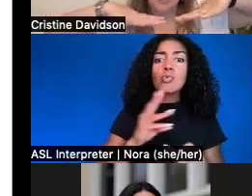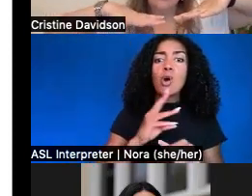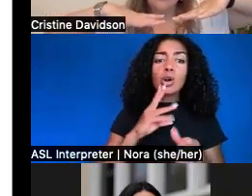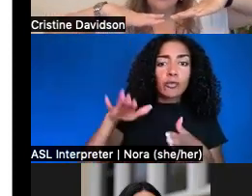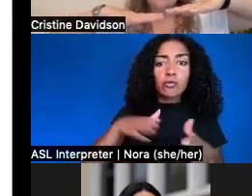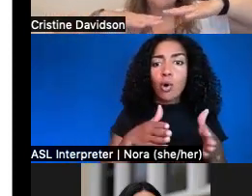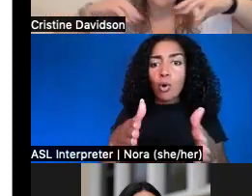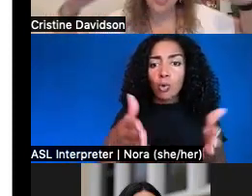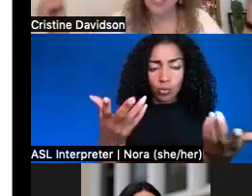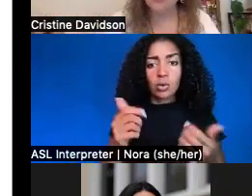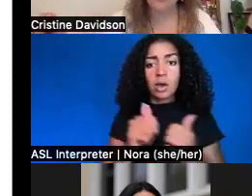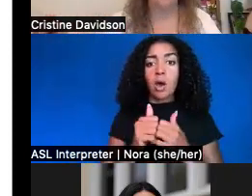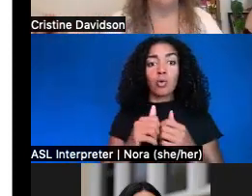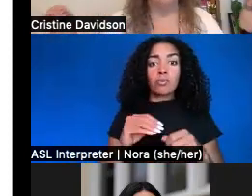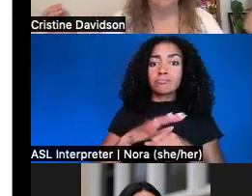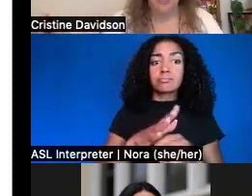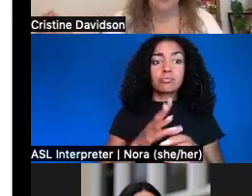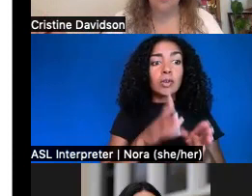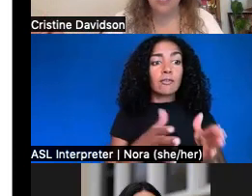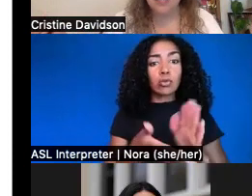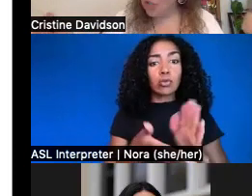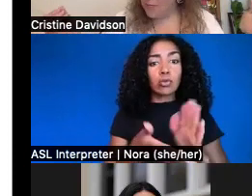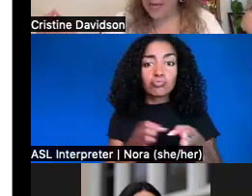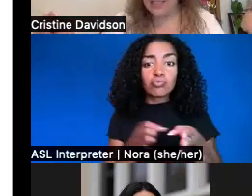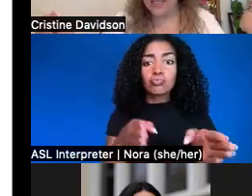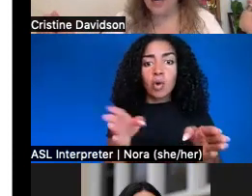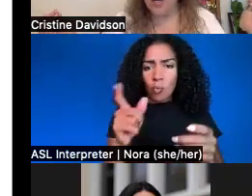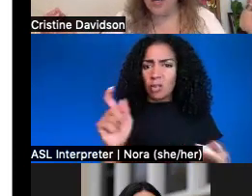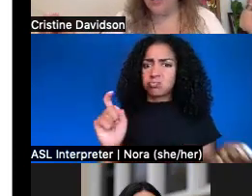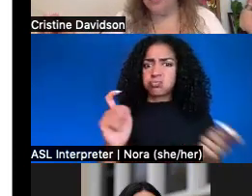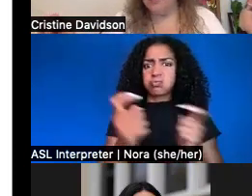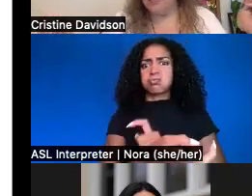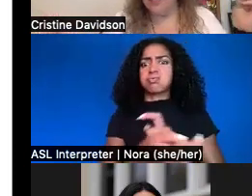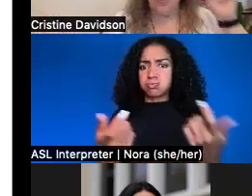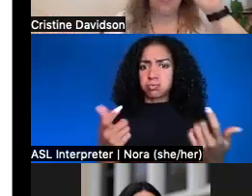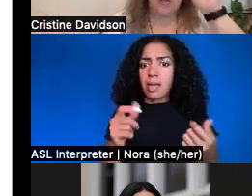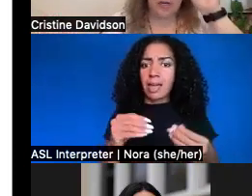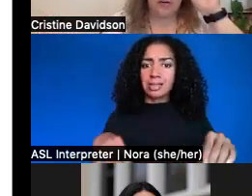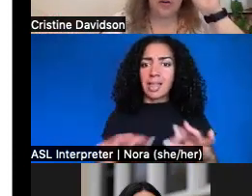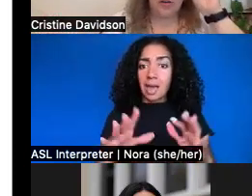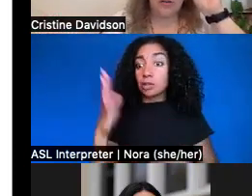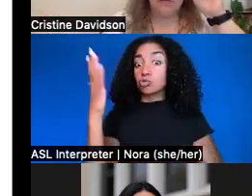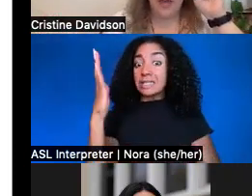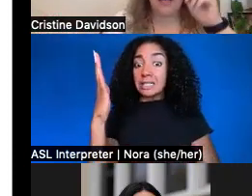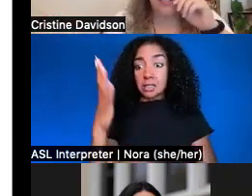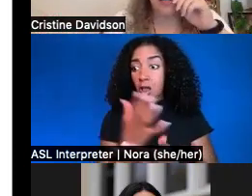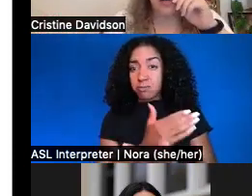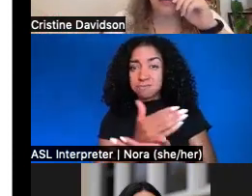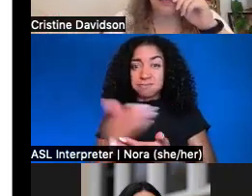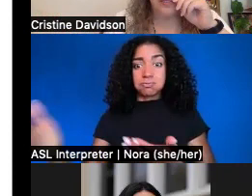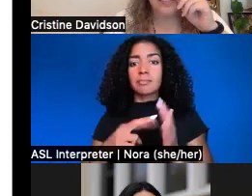the land. It's going to change the land dramatically. I know folks might have heard of